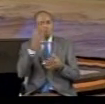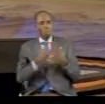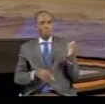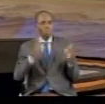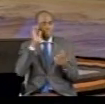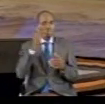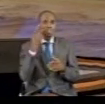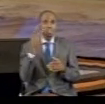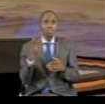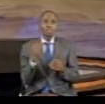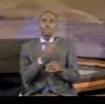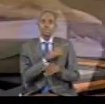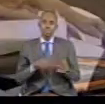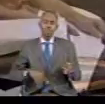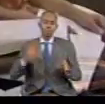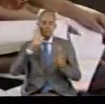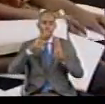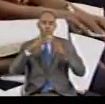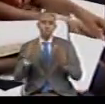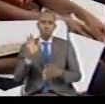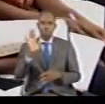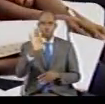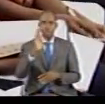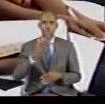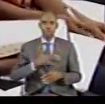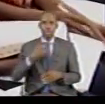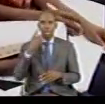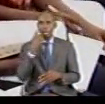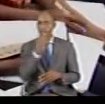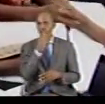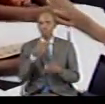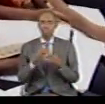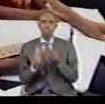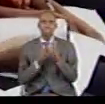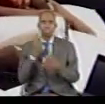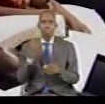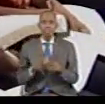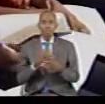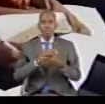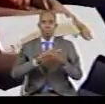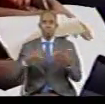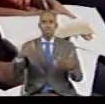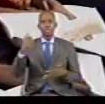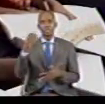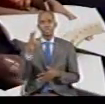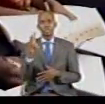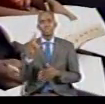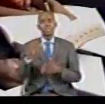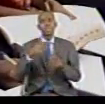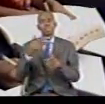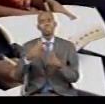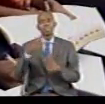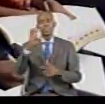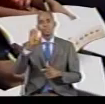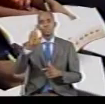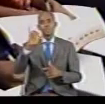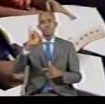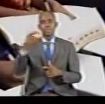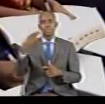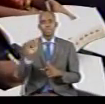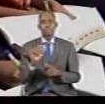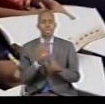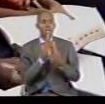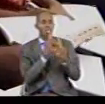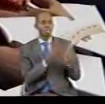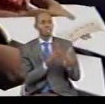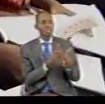Lord will open our eyes. Verse 16, and he answered, fear not.